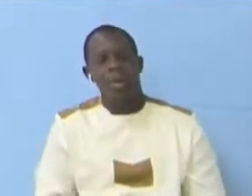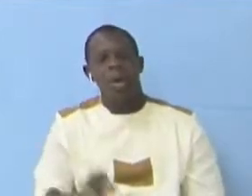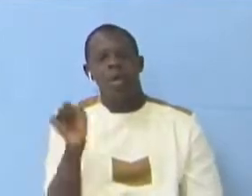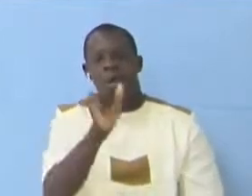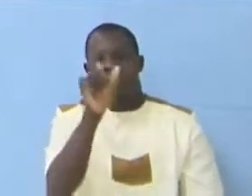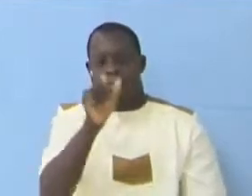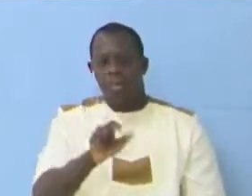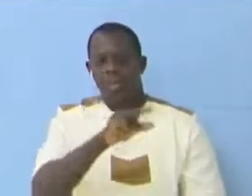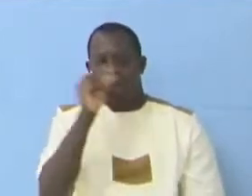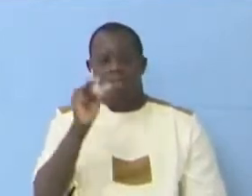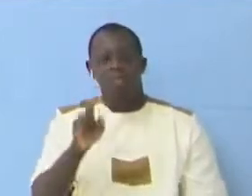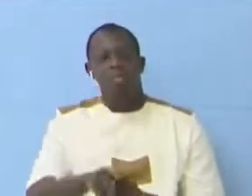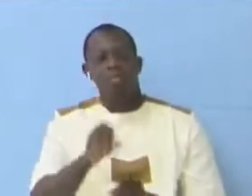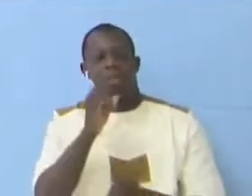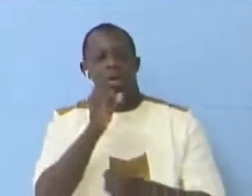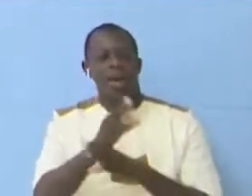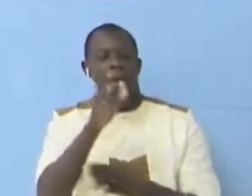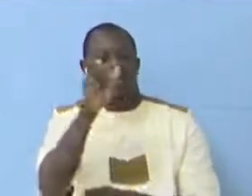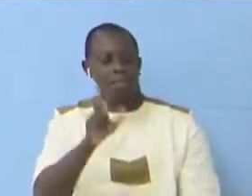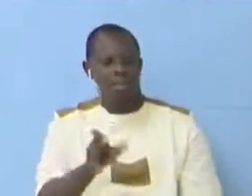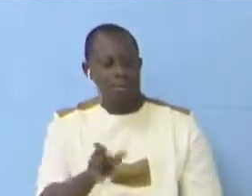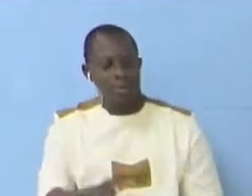Apia, Ghanaian.